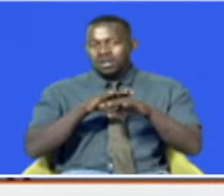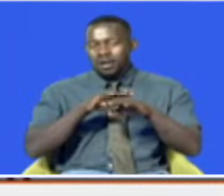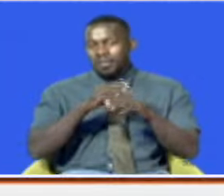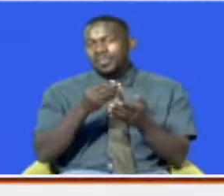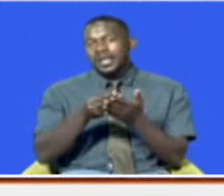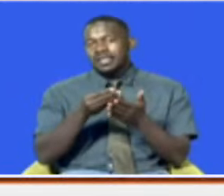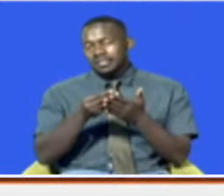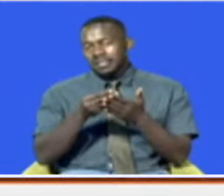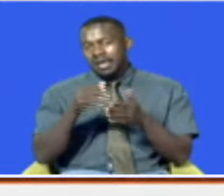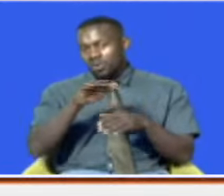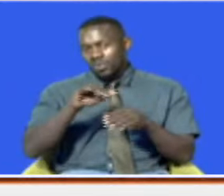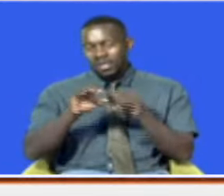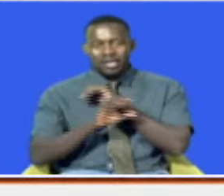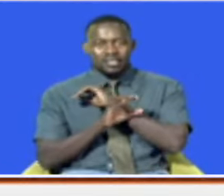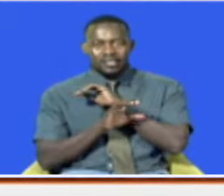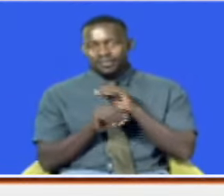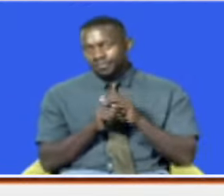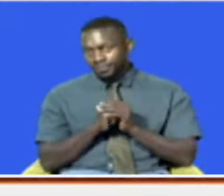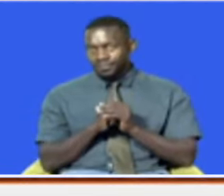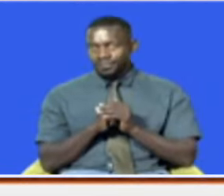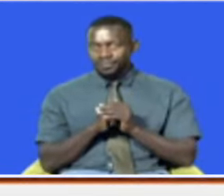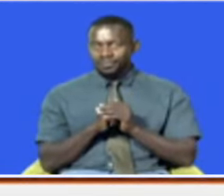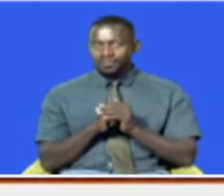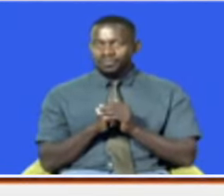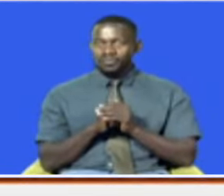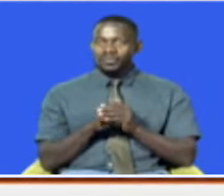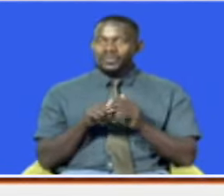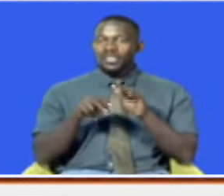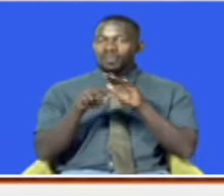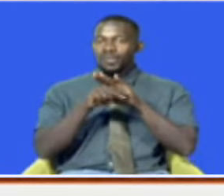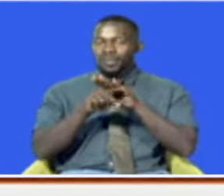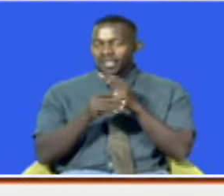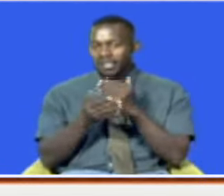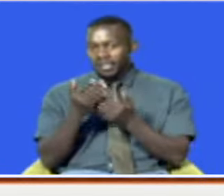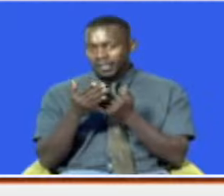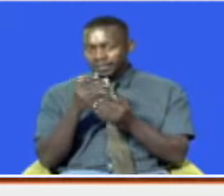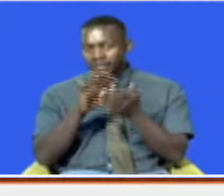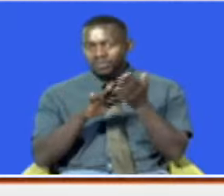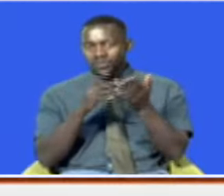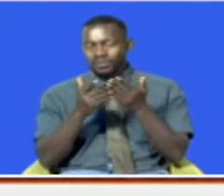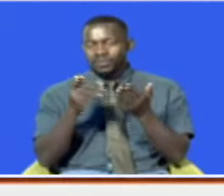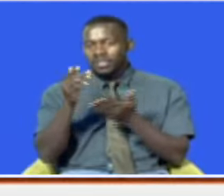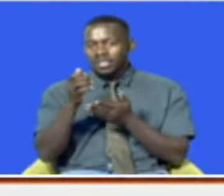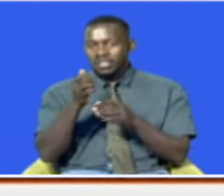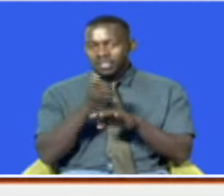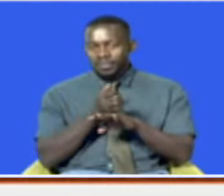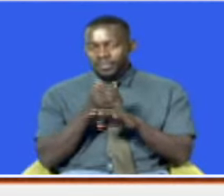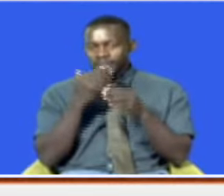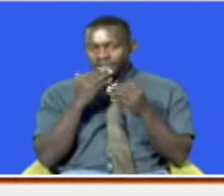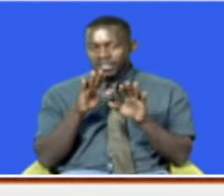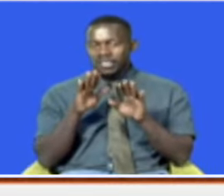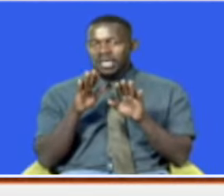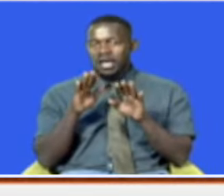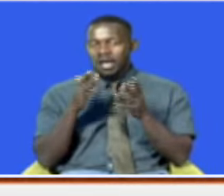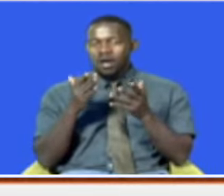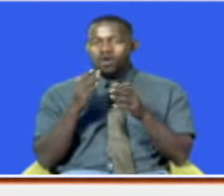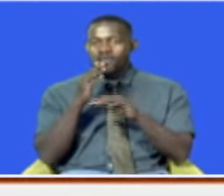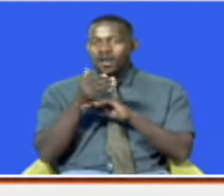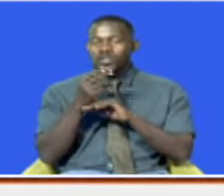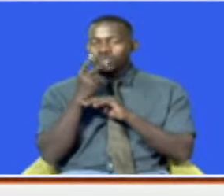the country. With the help of the primary care networks, which we have already established about 200 primary